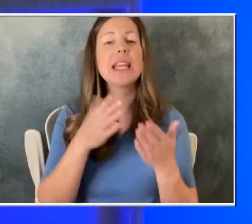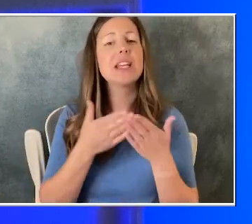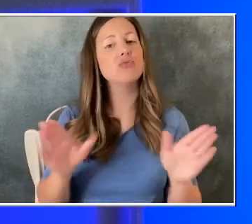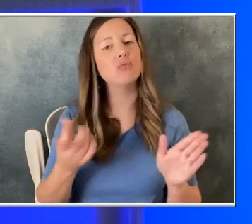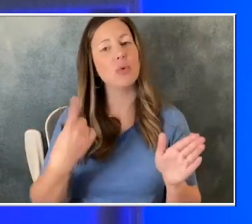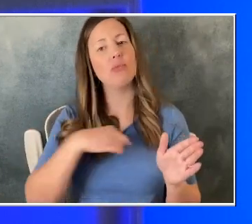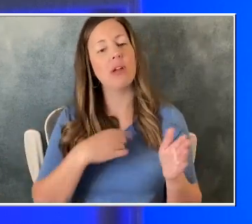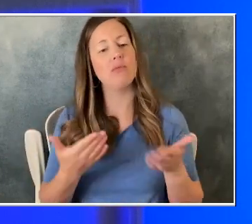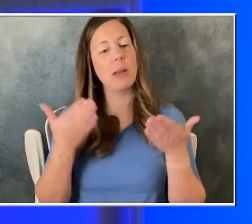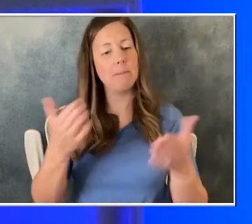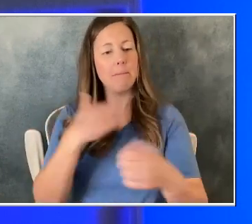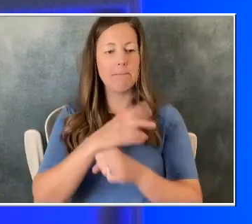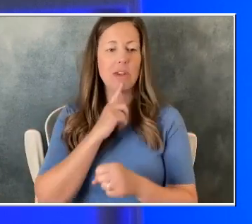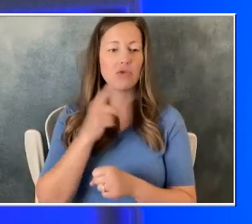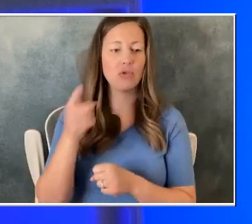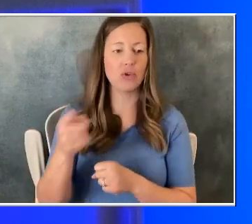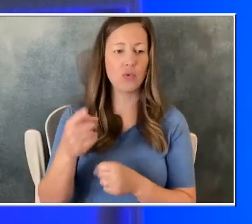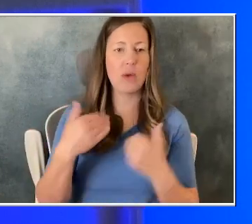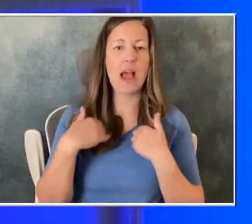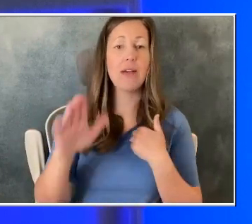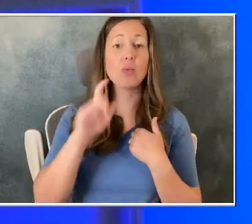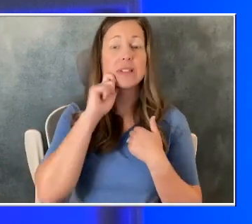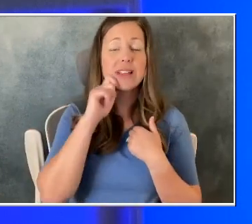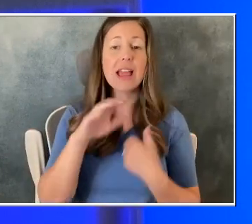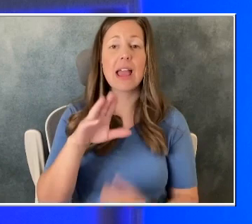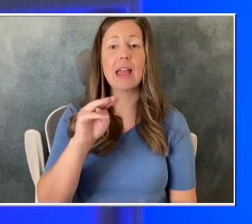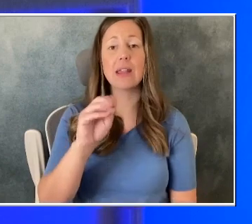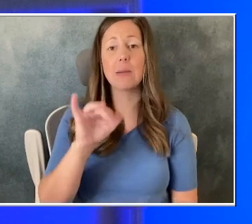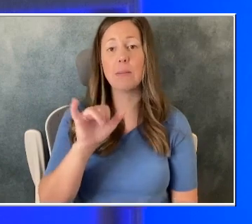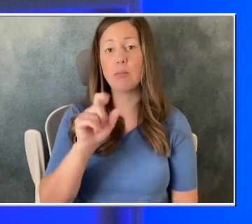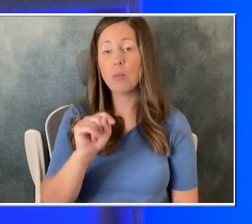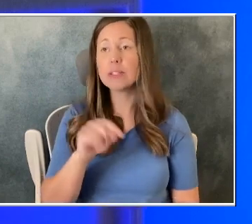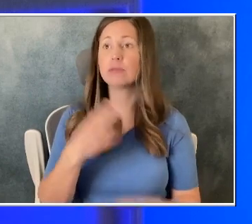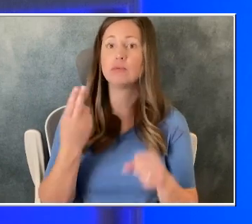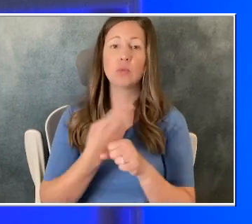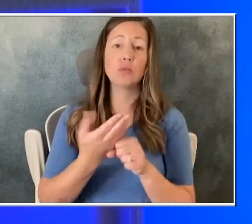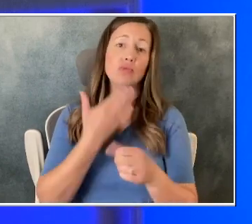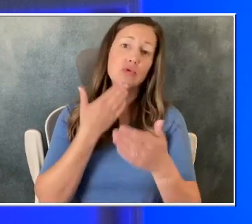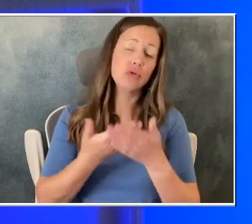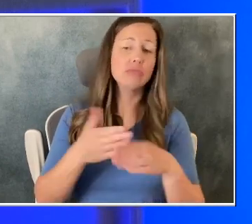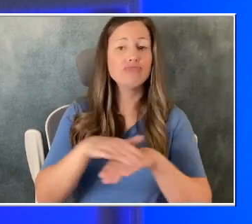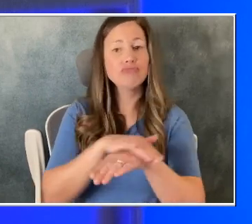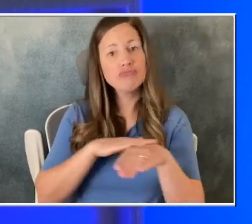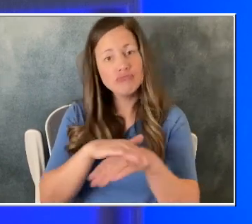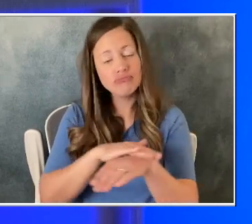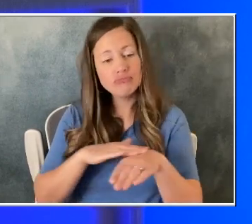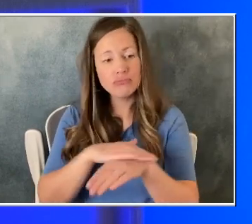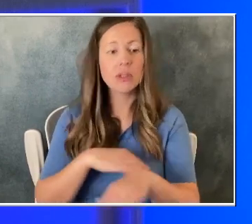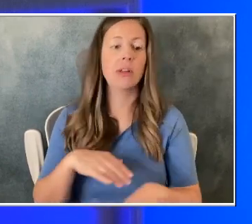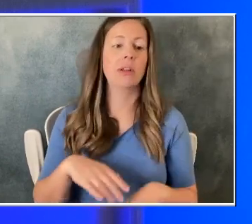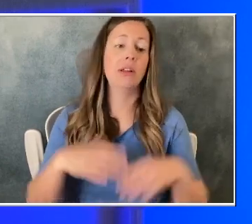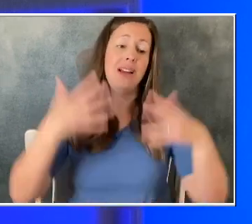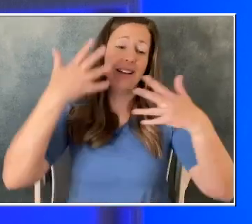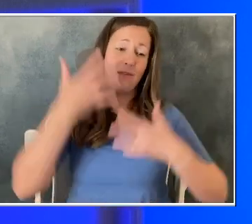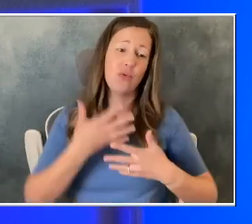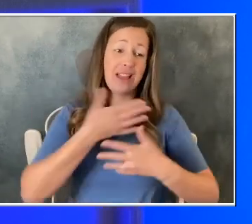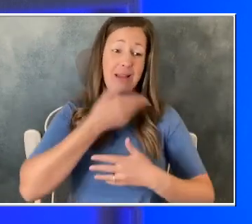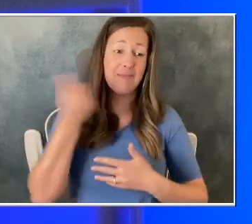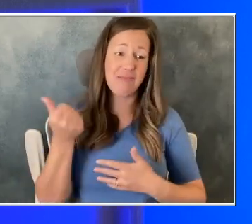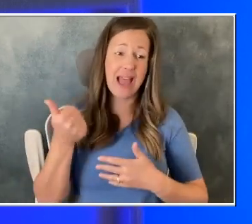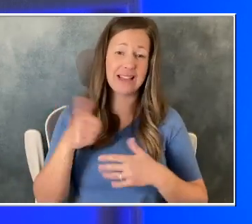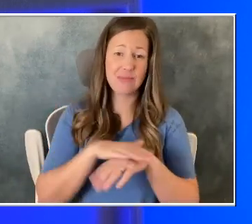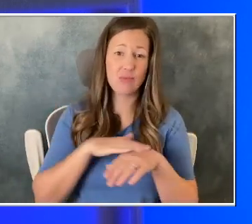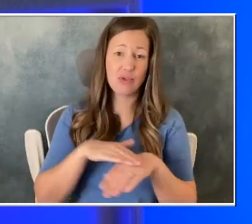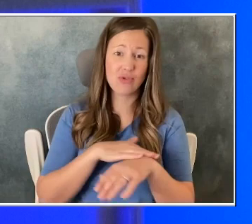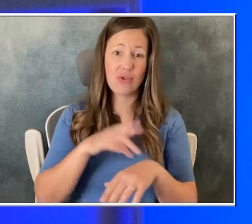make sure you keep your skin moist. You use a good moisturizer. Unfortunately, the best moisturizers are the